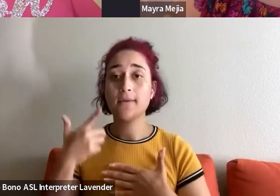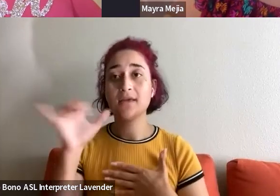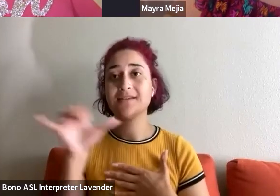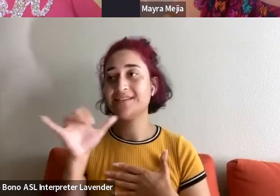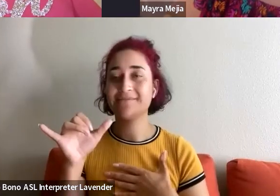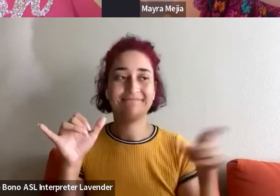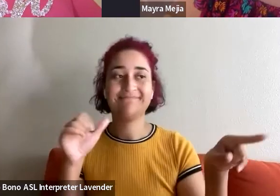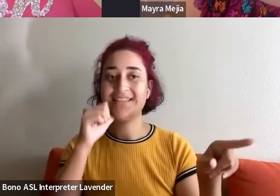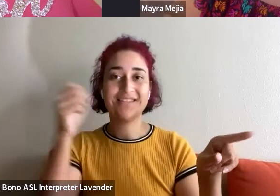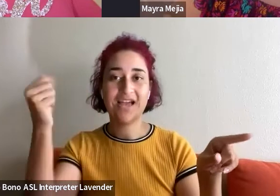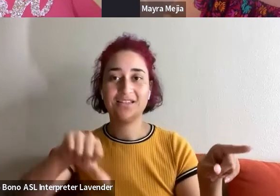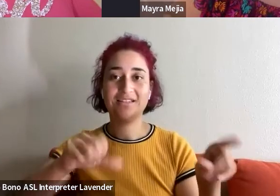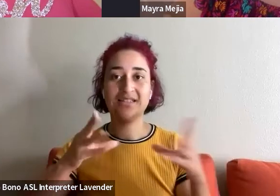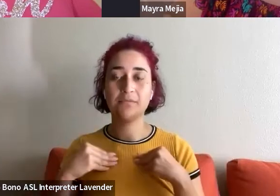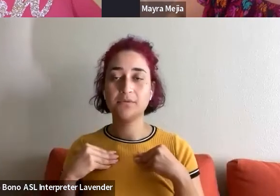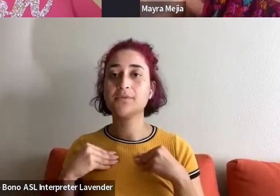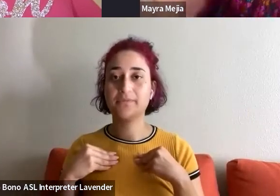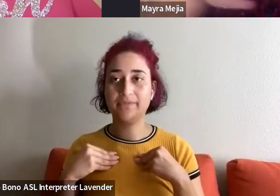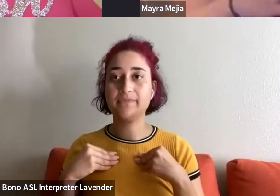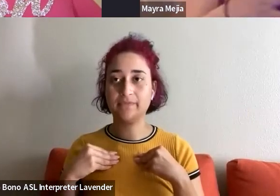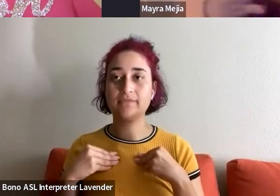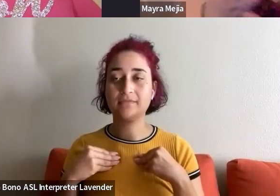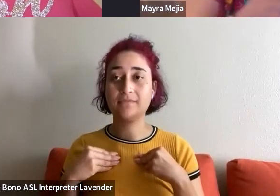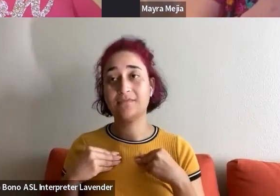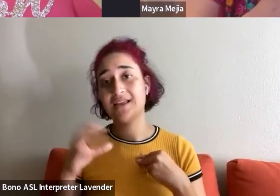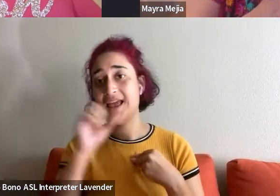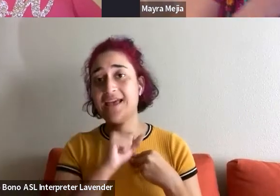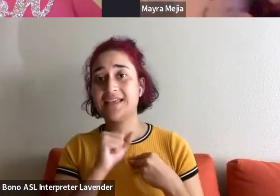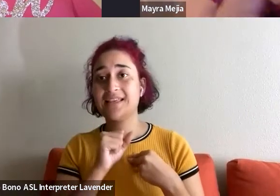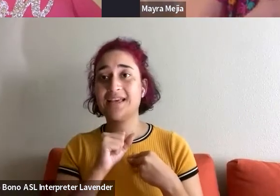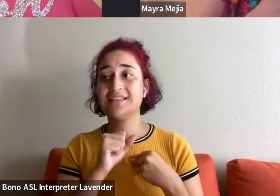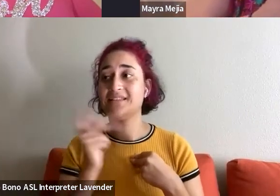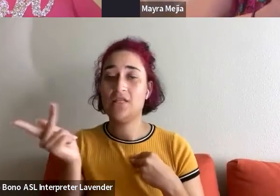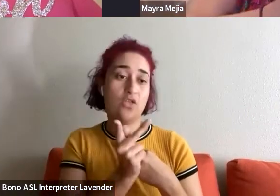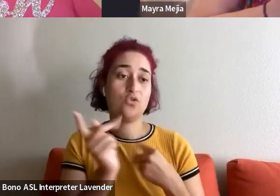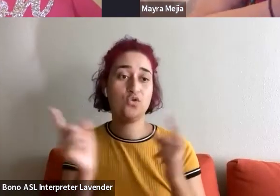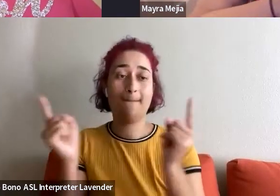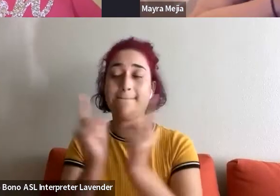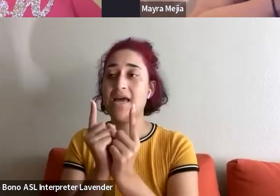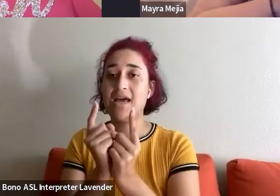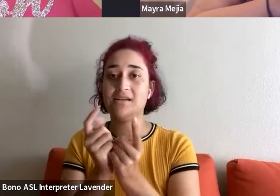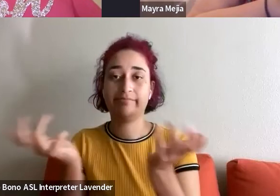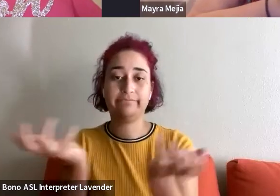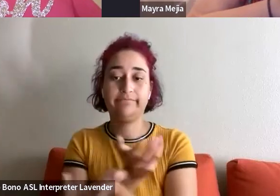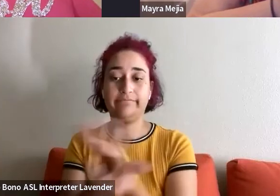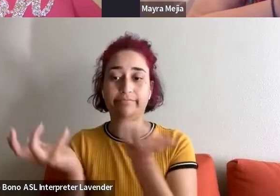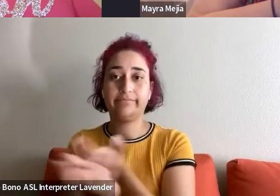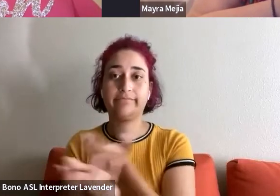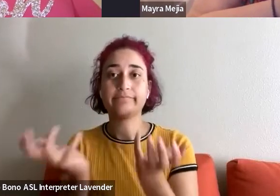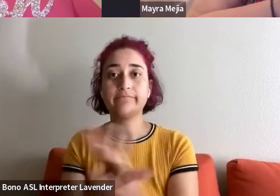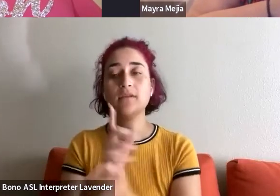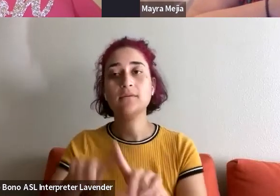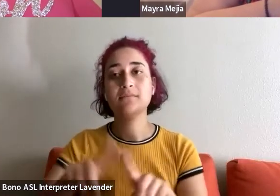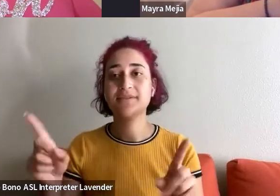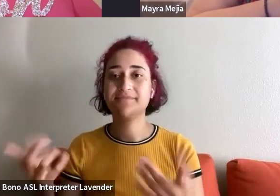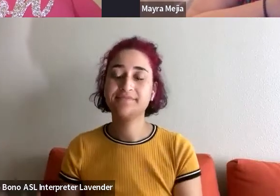unacceptable. And apparently they met and hashed it all out or whatever. But